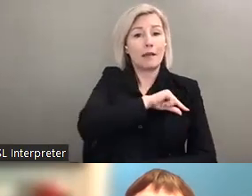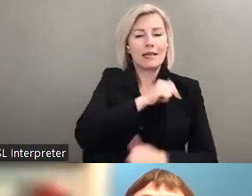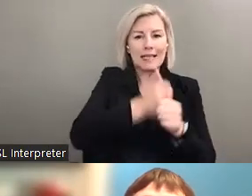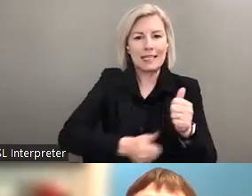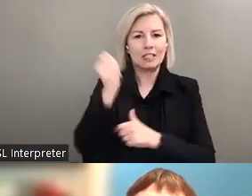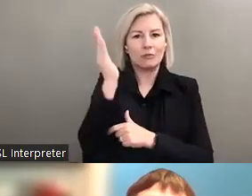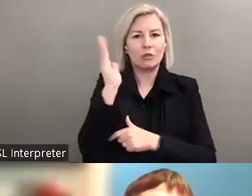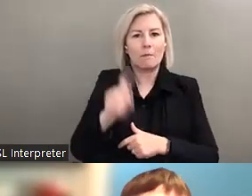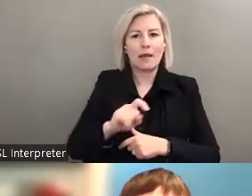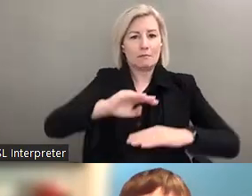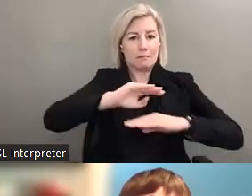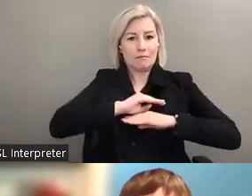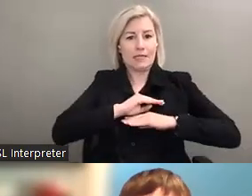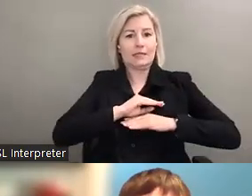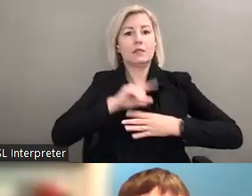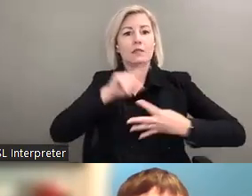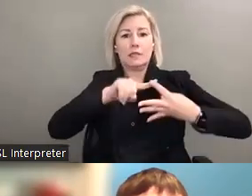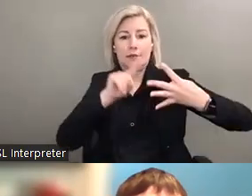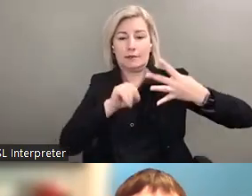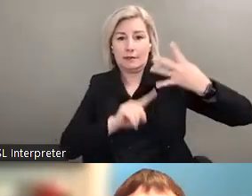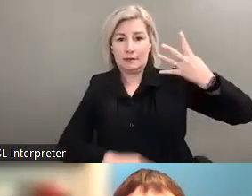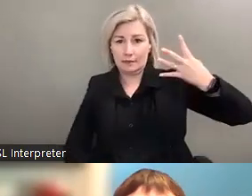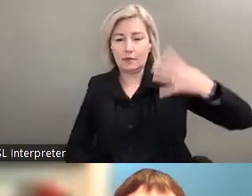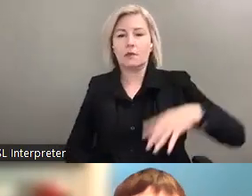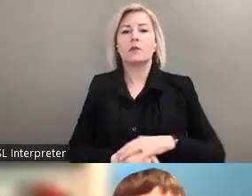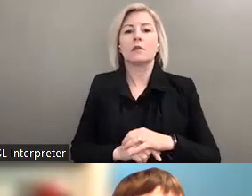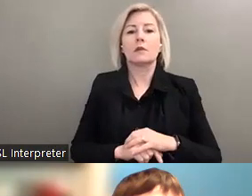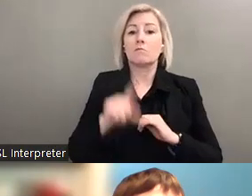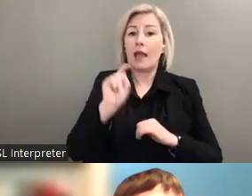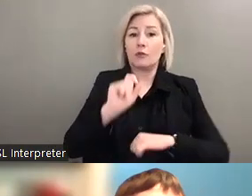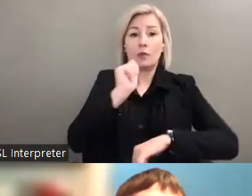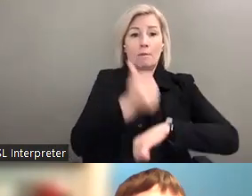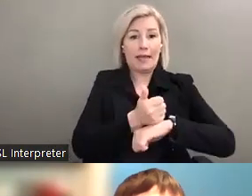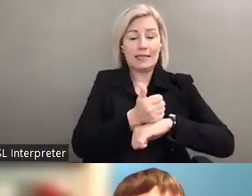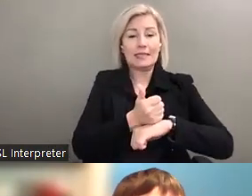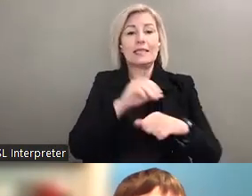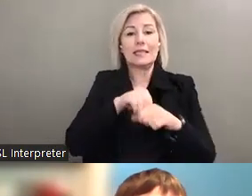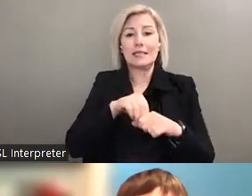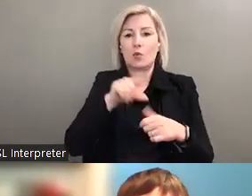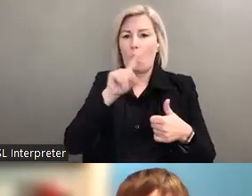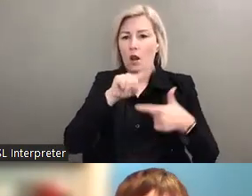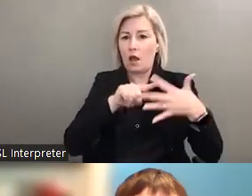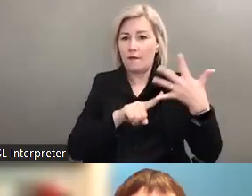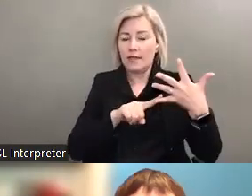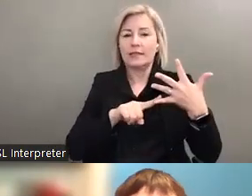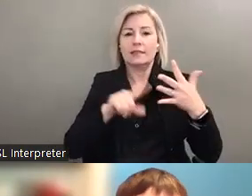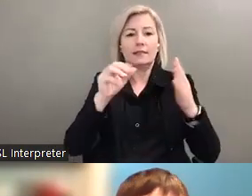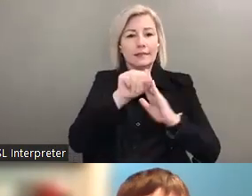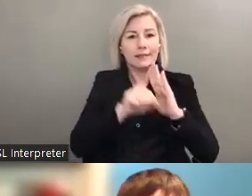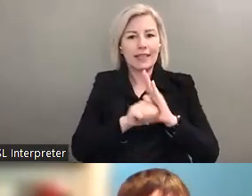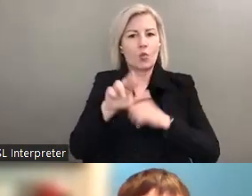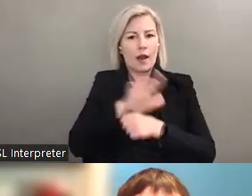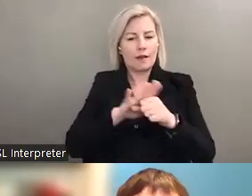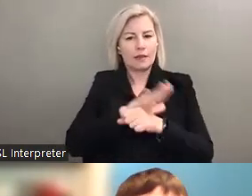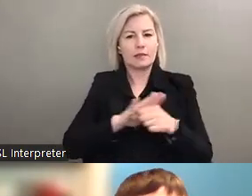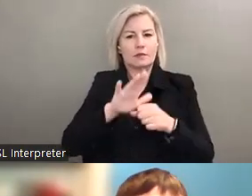needs to meet each of these criteria. They should be based in one of the states or jurisdictions of MidAtlantic